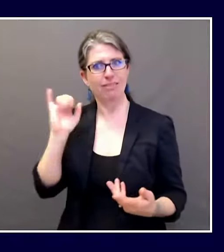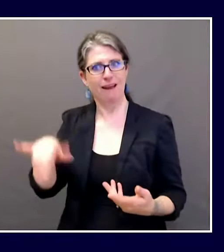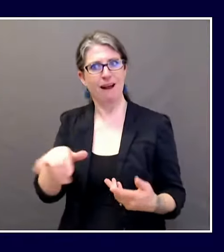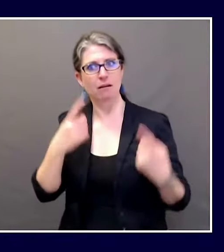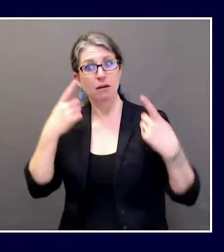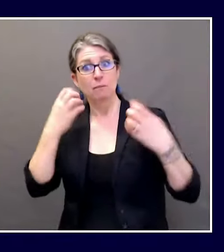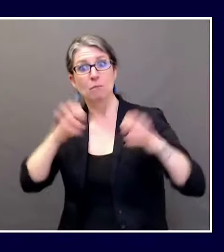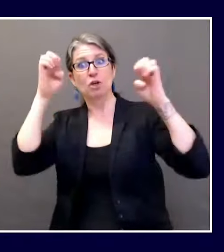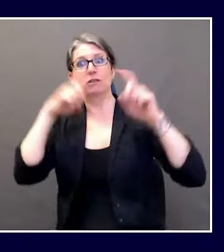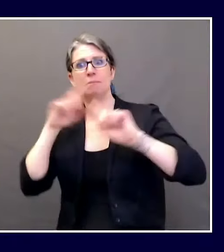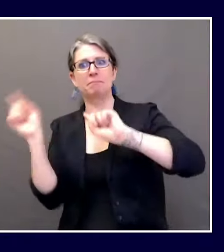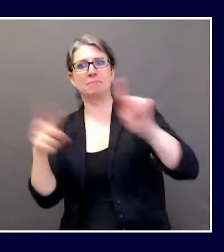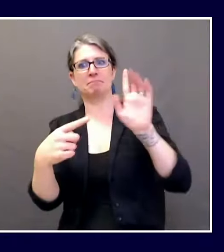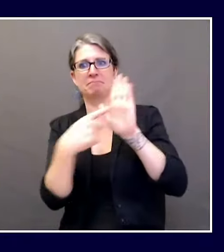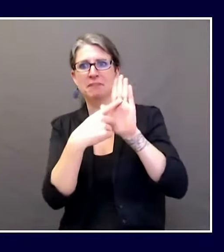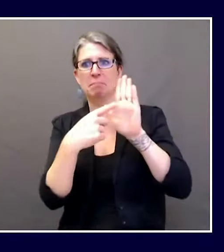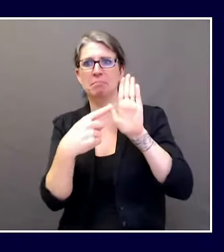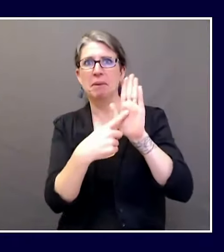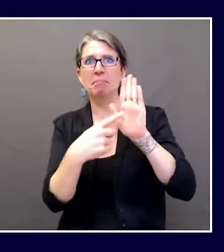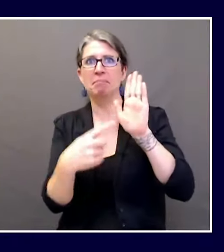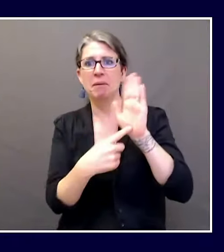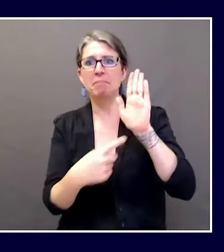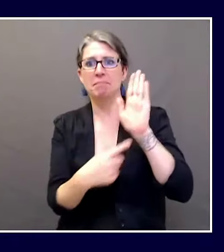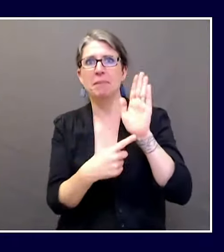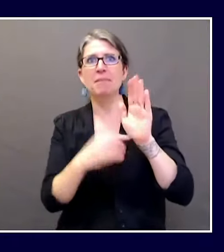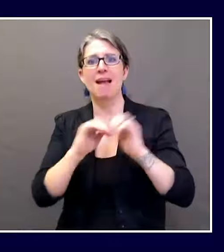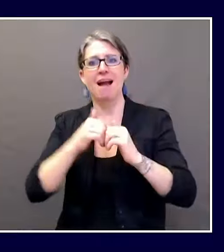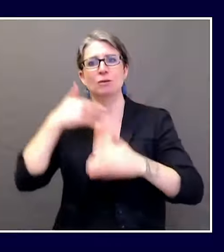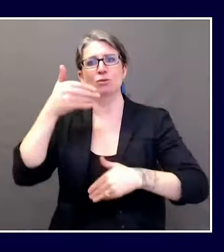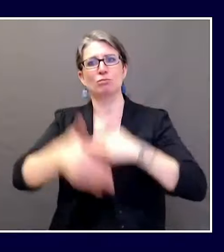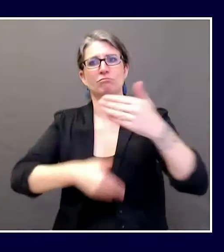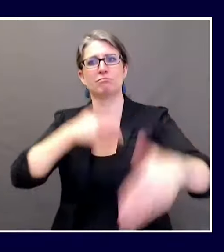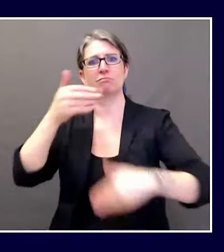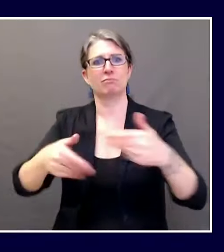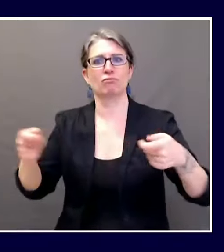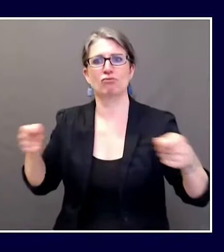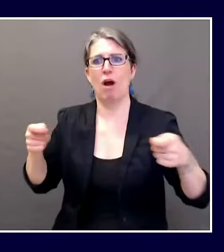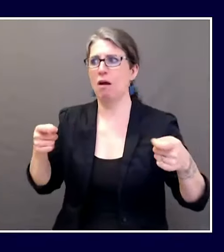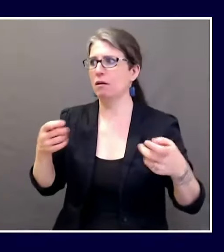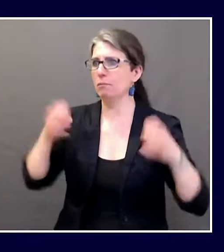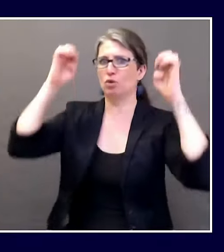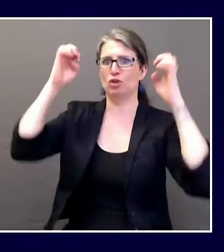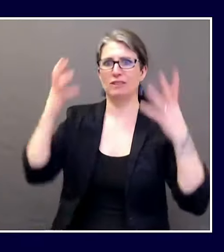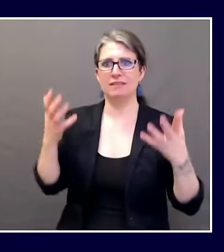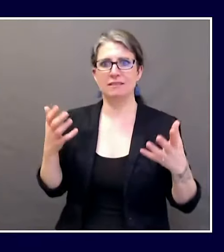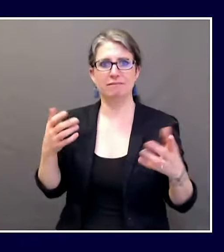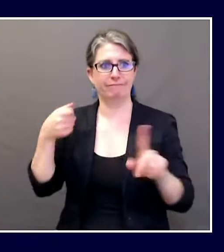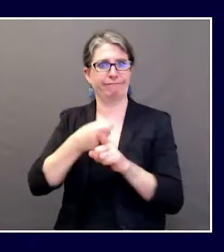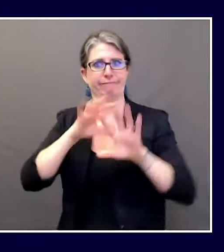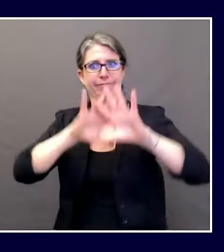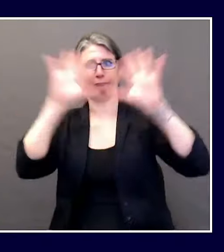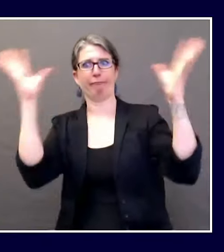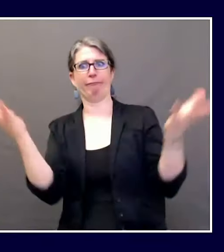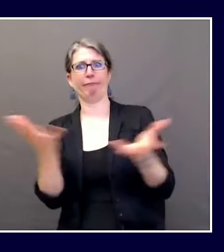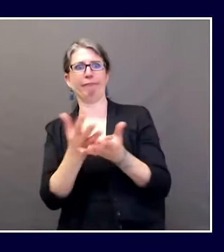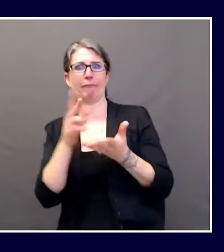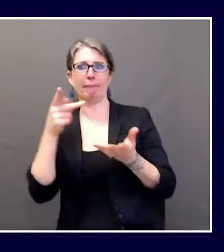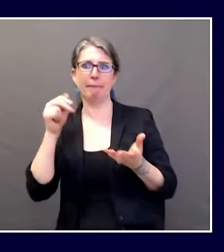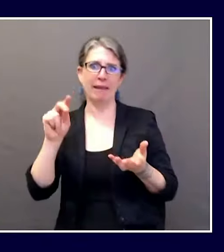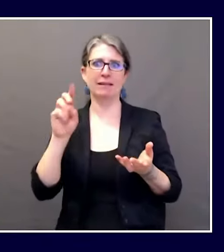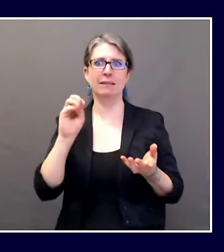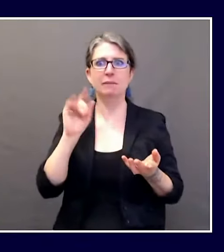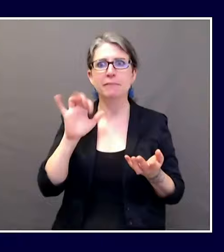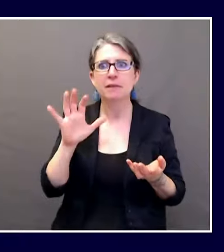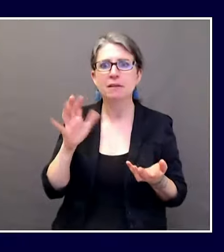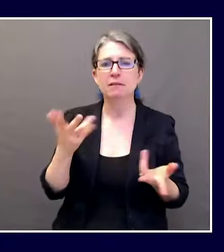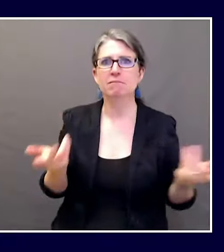declaration. The other element that I think is critical is the fact that in an emergency situation, an emergency